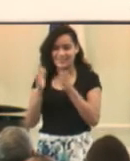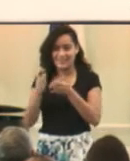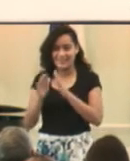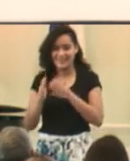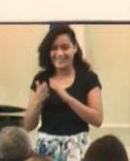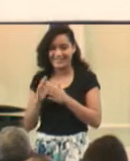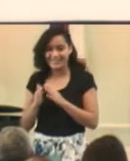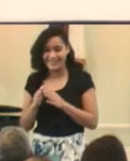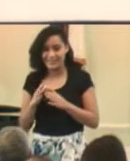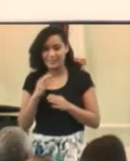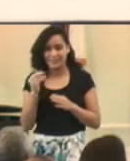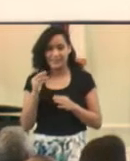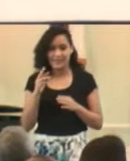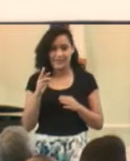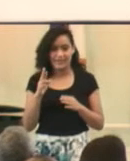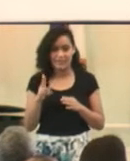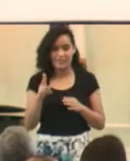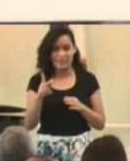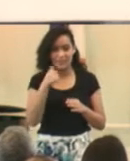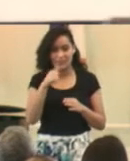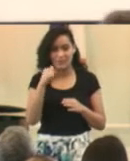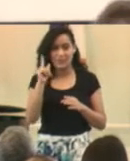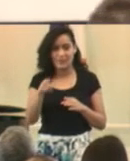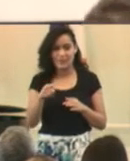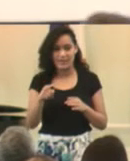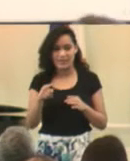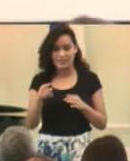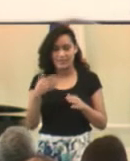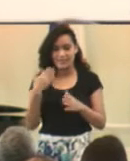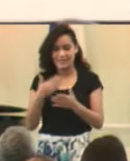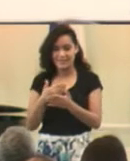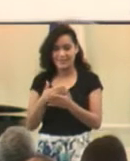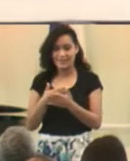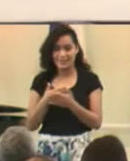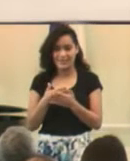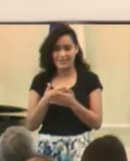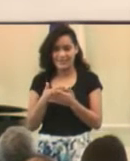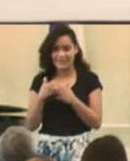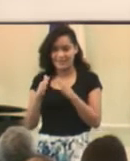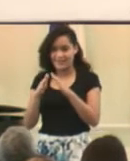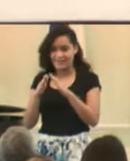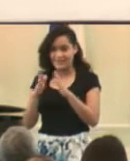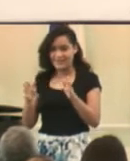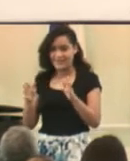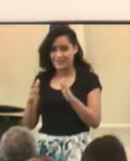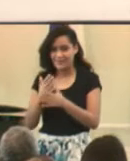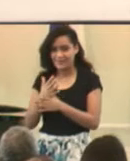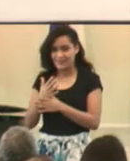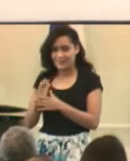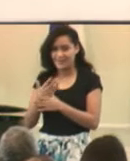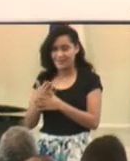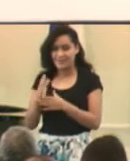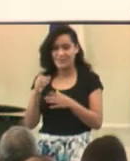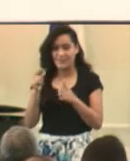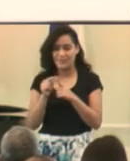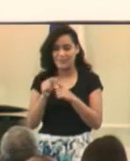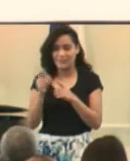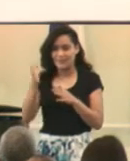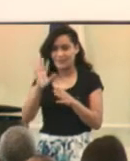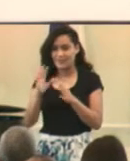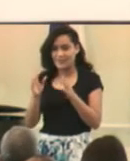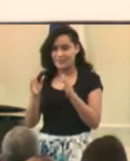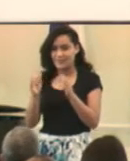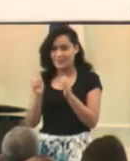Vanesh and Rupa go out to the nearby village and share the word of God with people in that